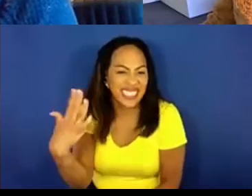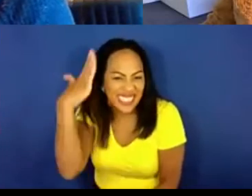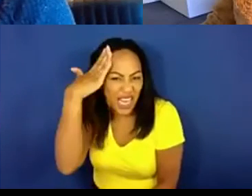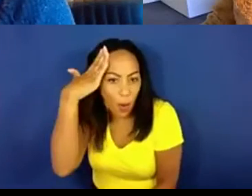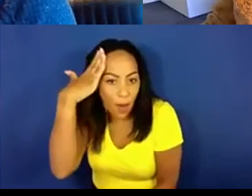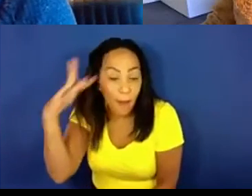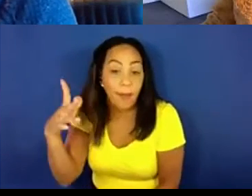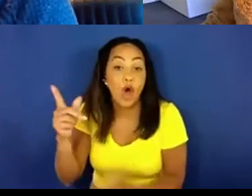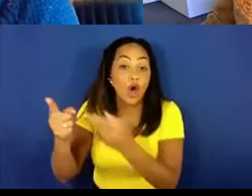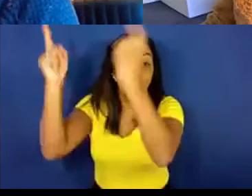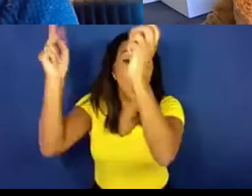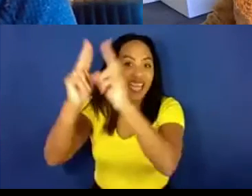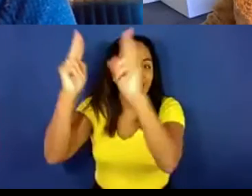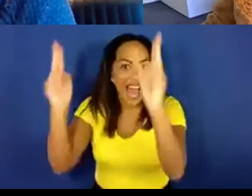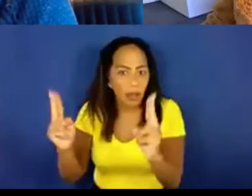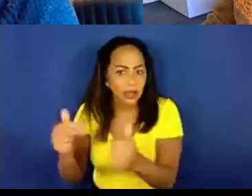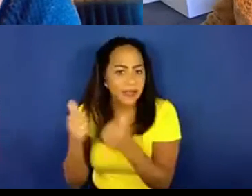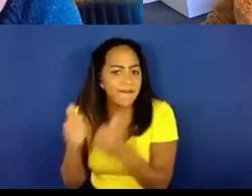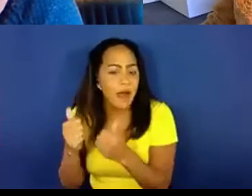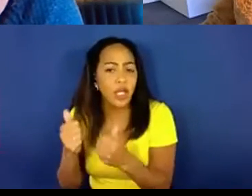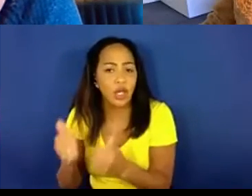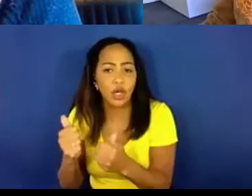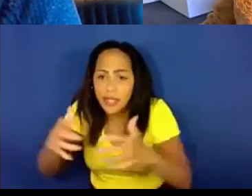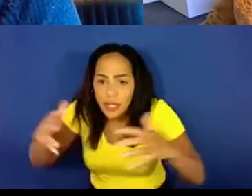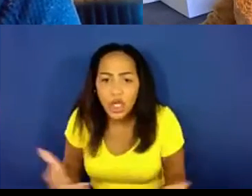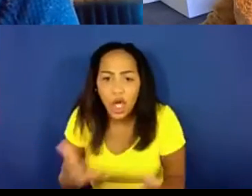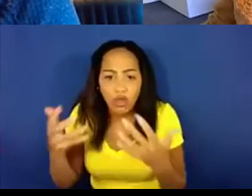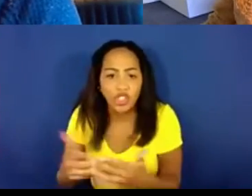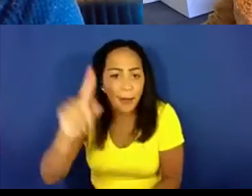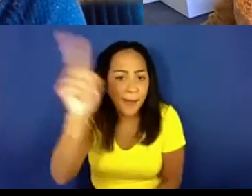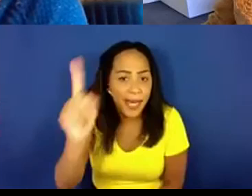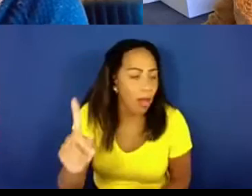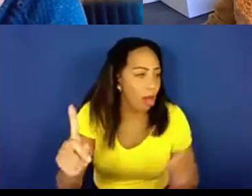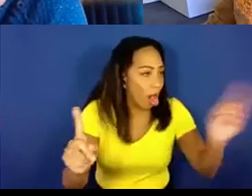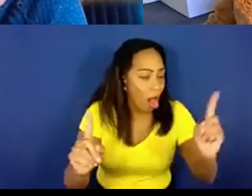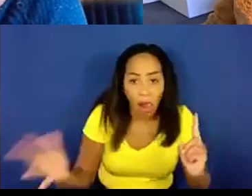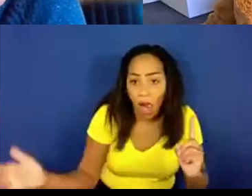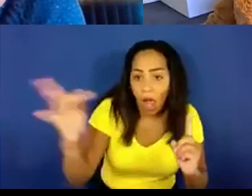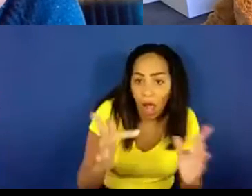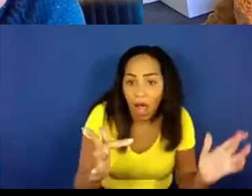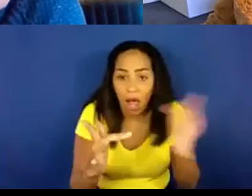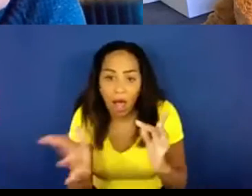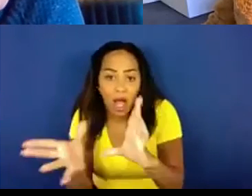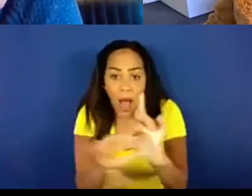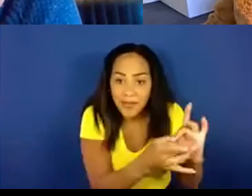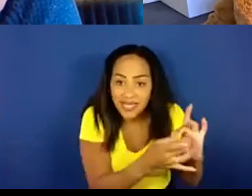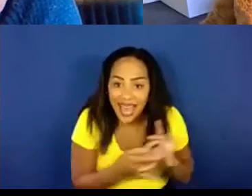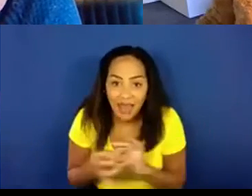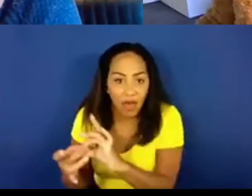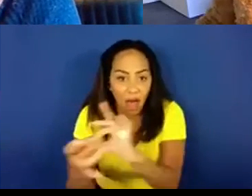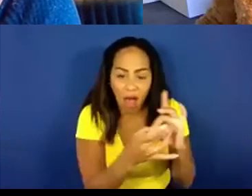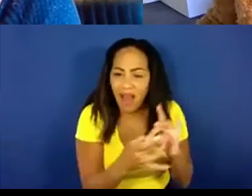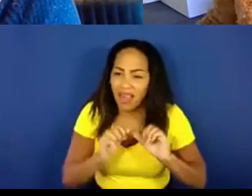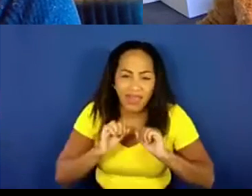are in need and need support and need to be connected. And the story that they tell is a really